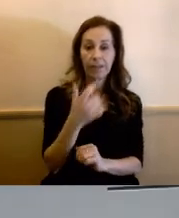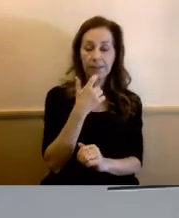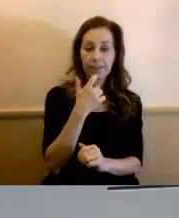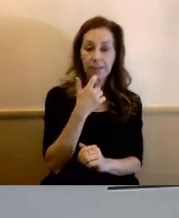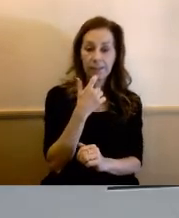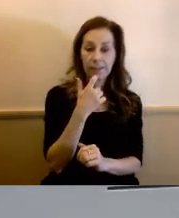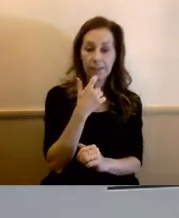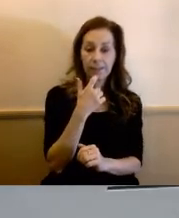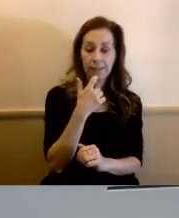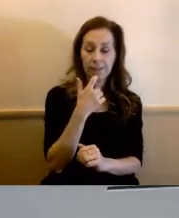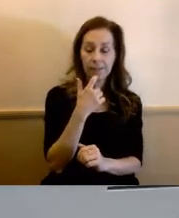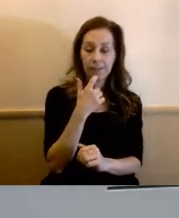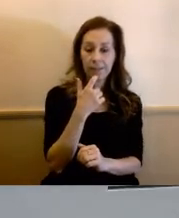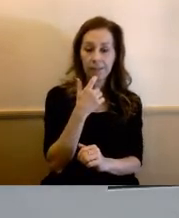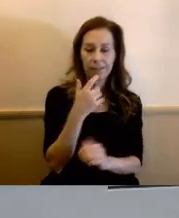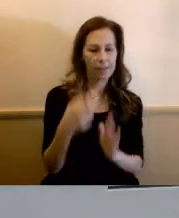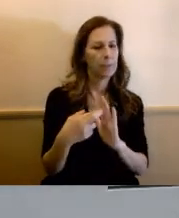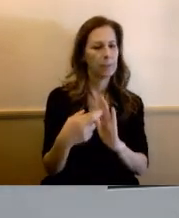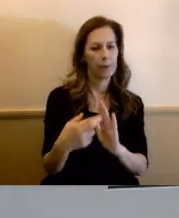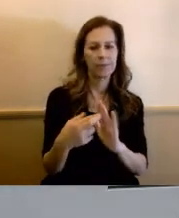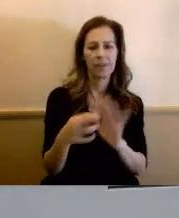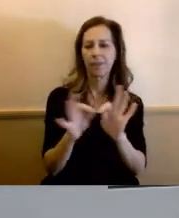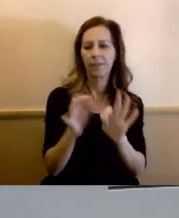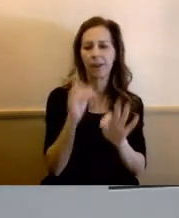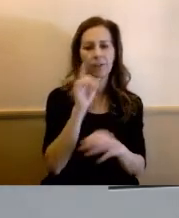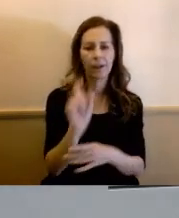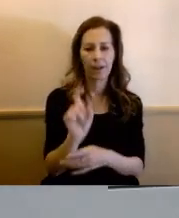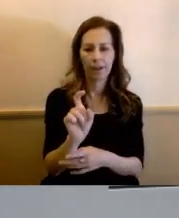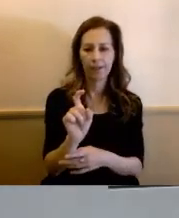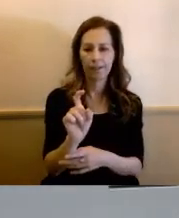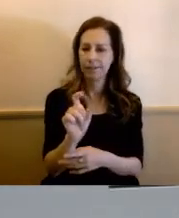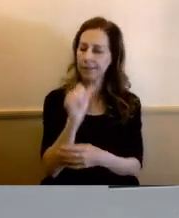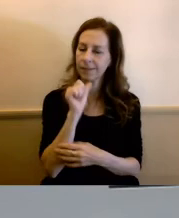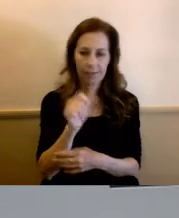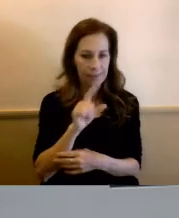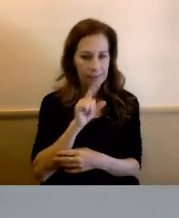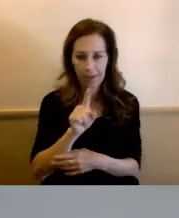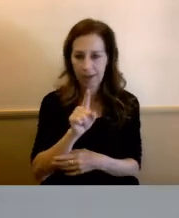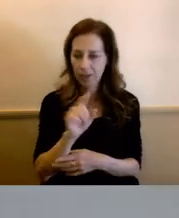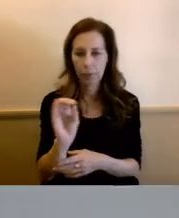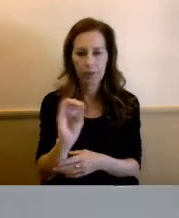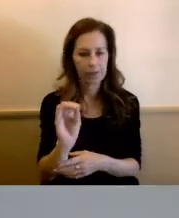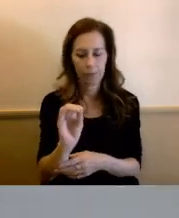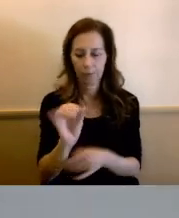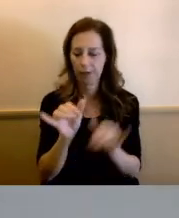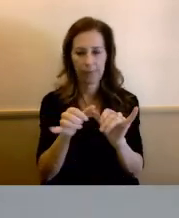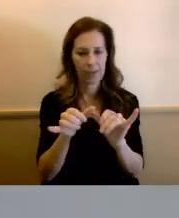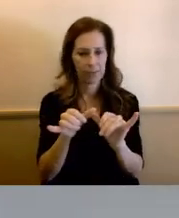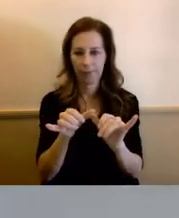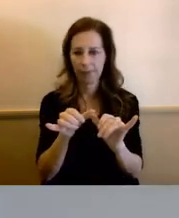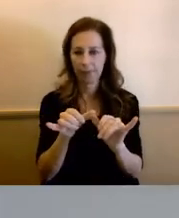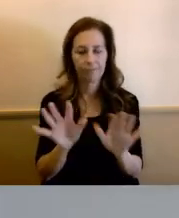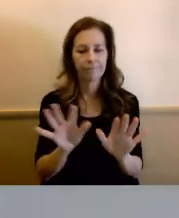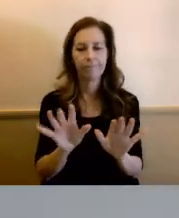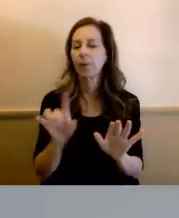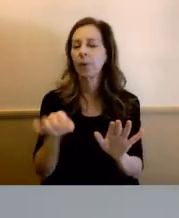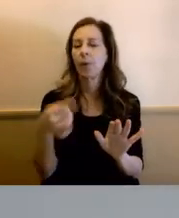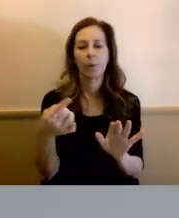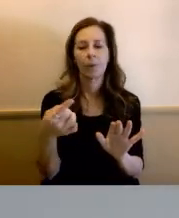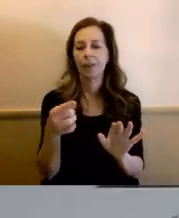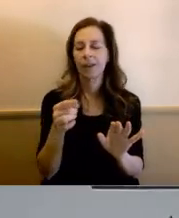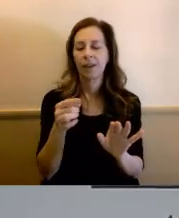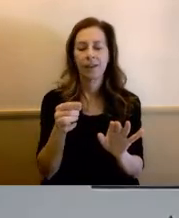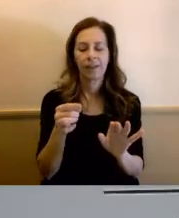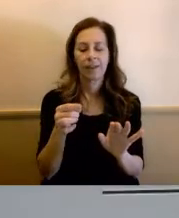it just represents the value of x and not the actual degree measurement, just the value of x.